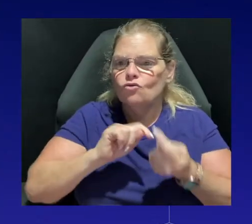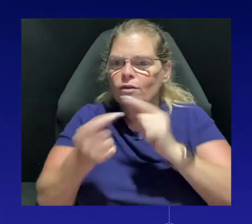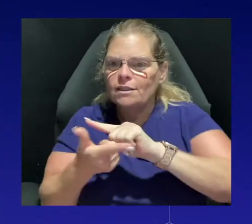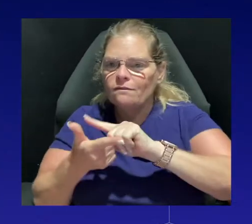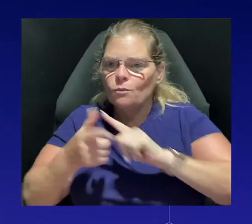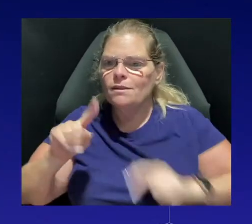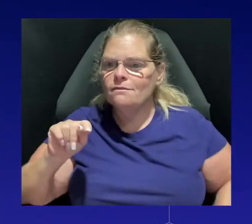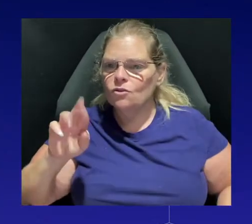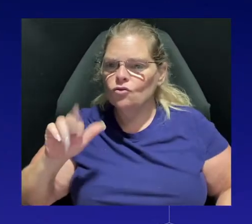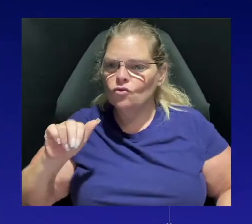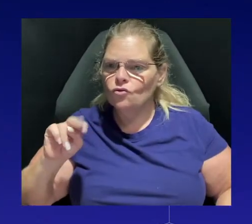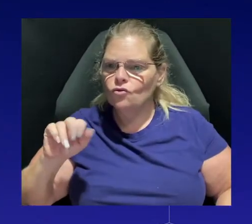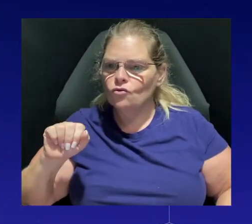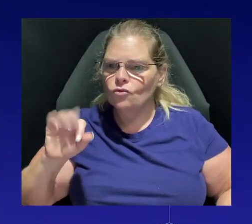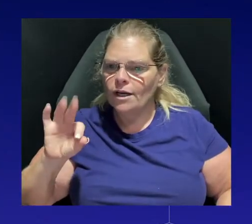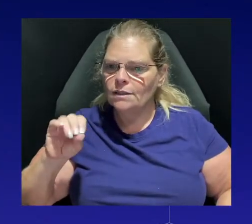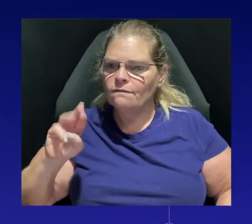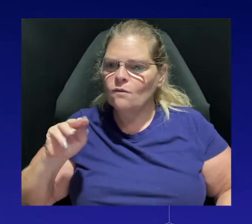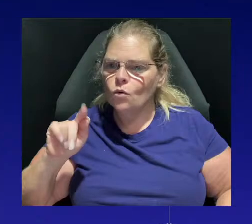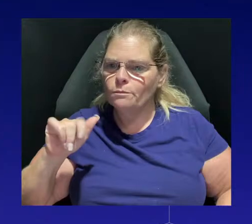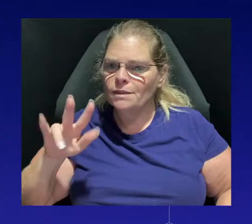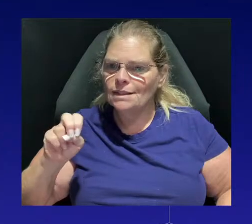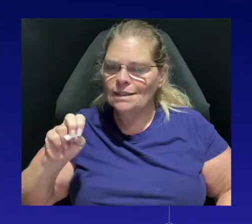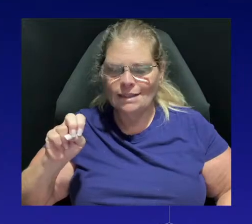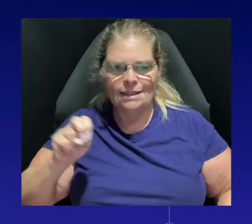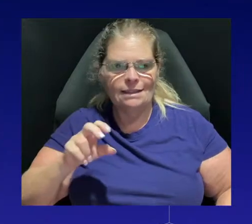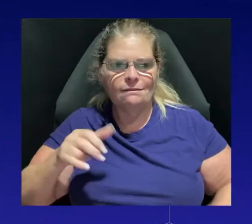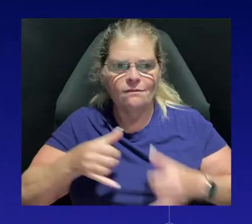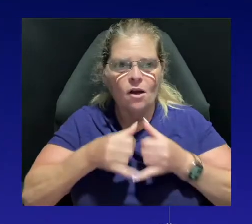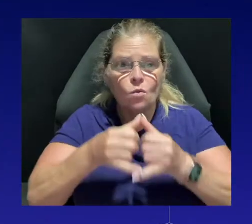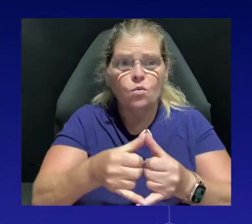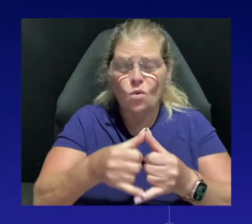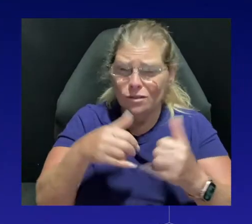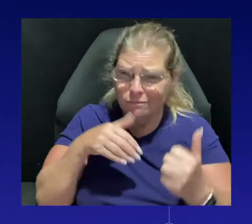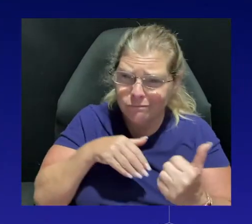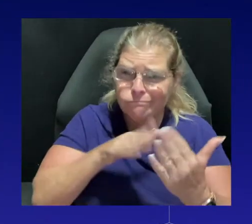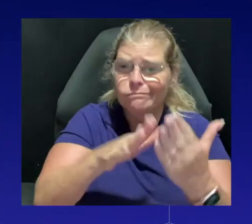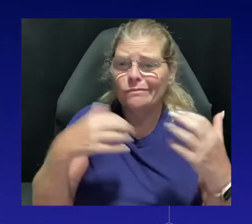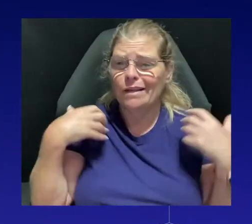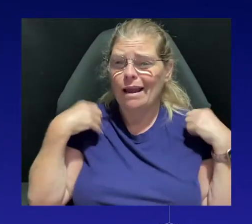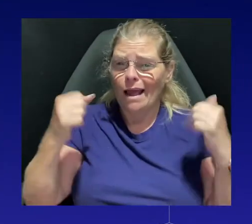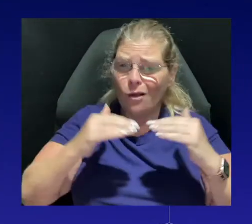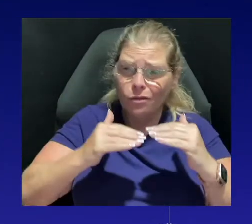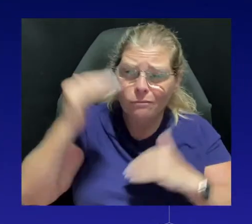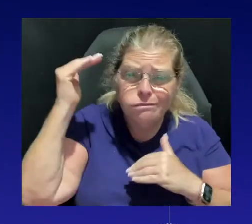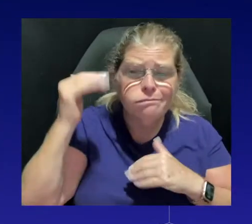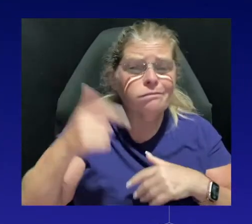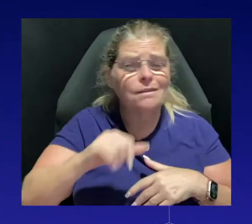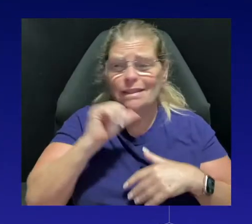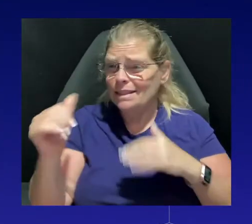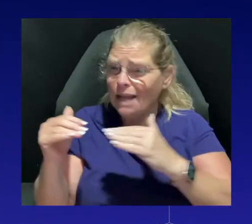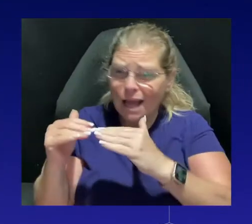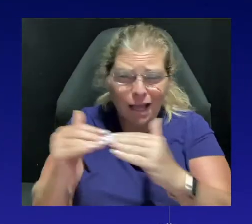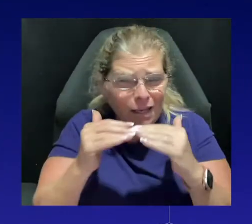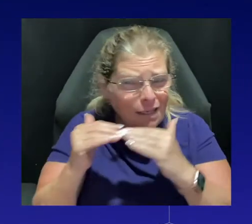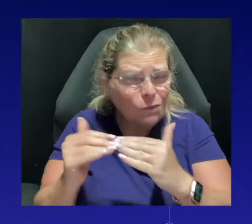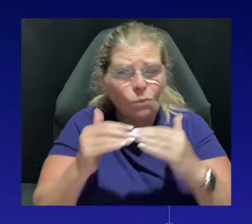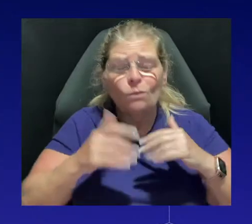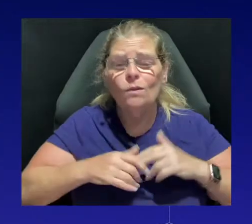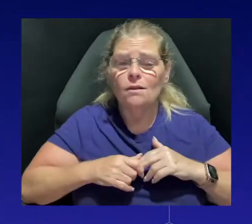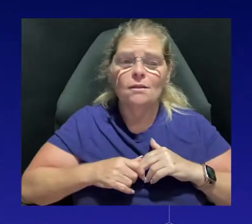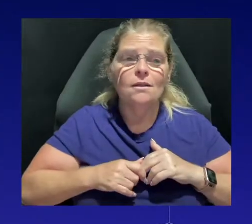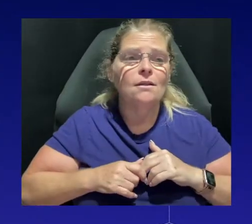for addressing health disparities and advancing health inequity. And there were about 11 awards made,